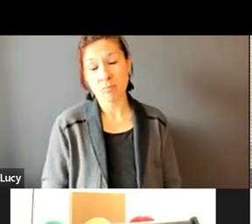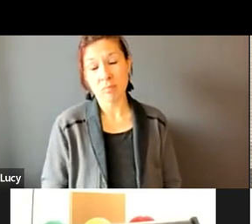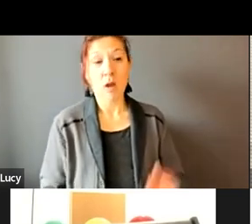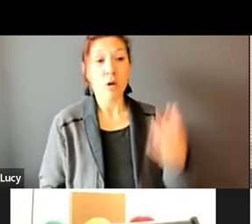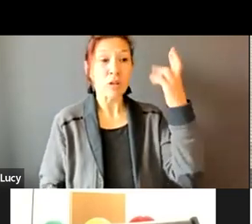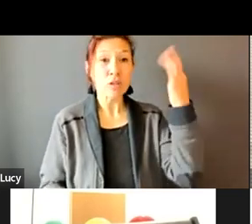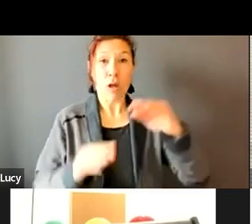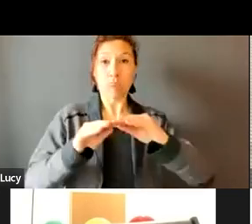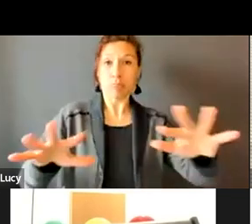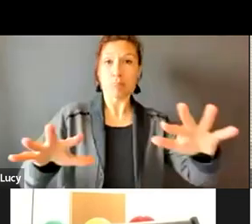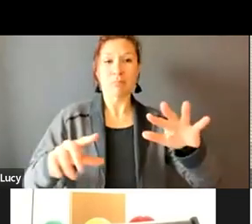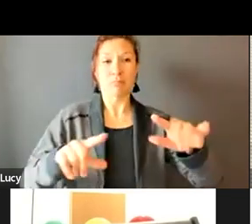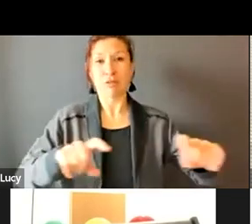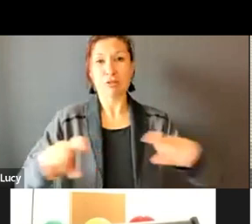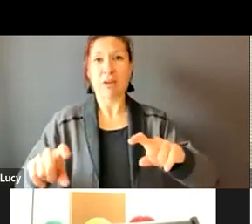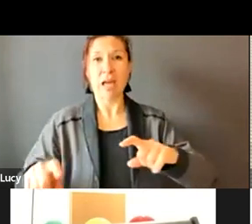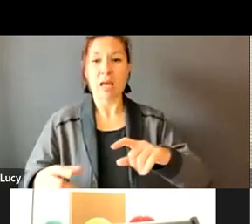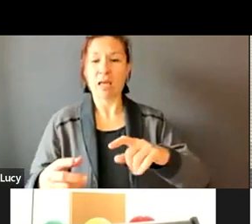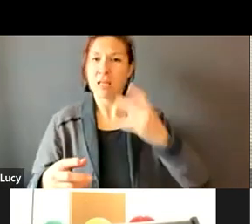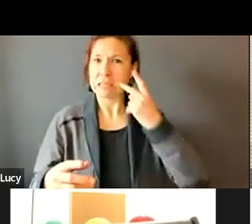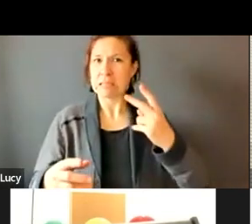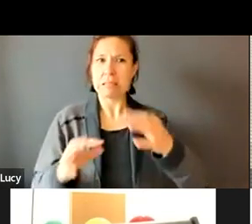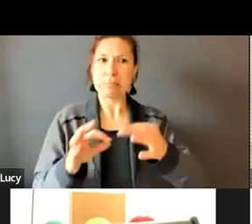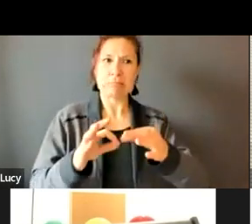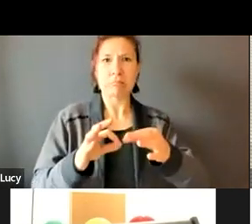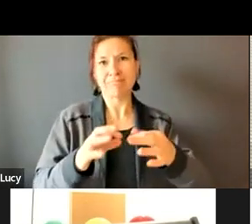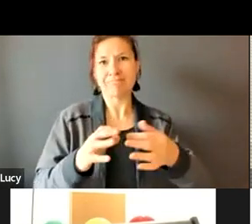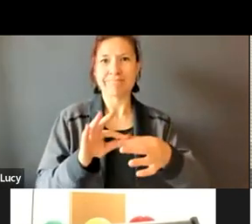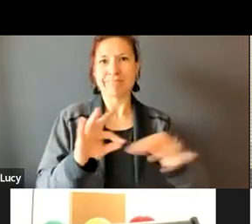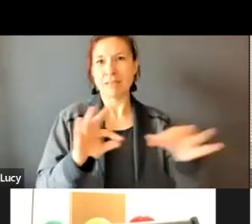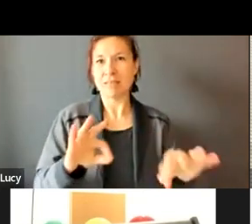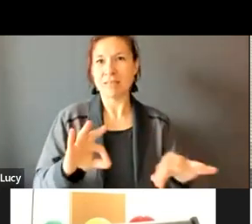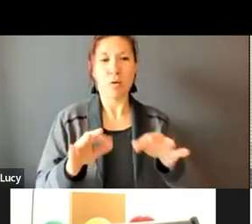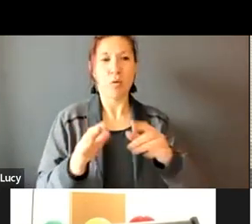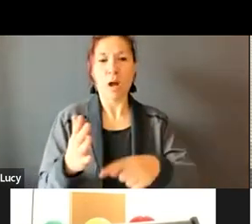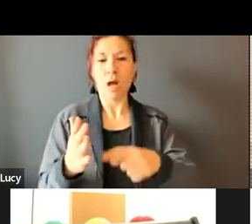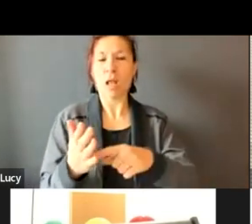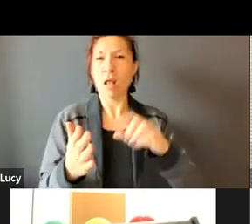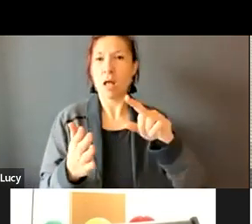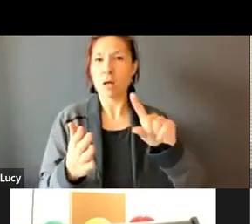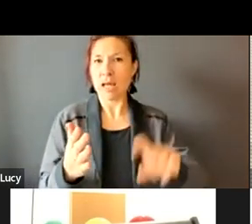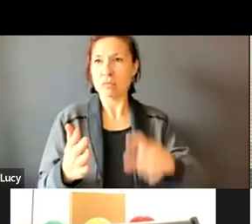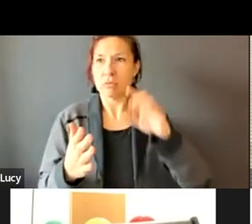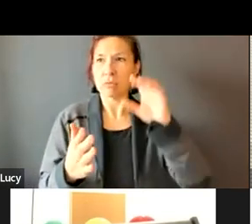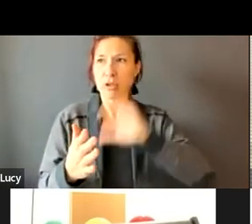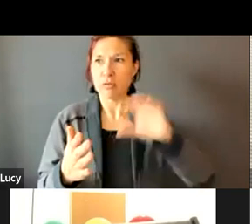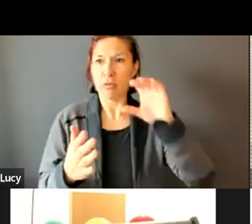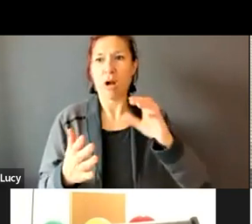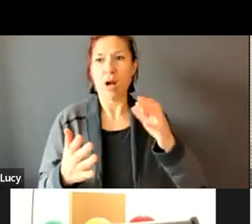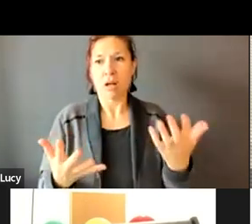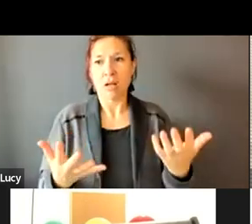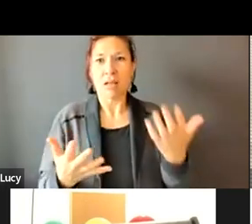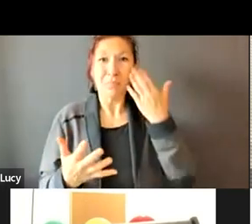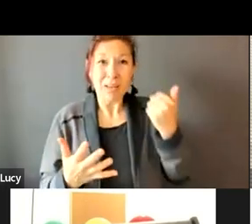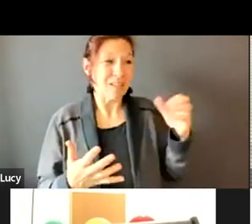pandemic um you know clearly with the pandemic students begin living in a very different virtual world and so